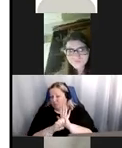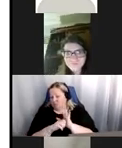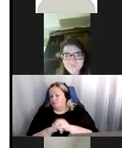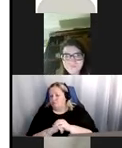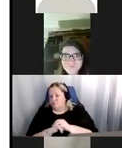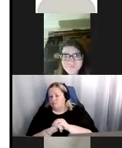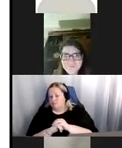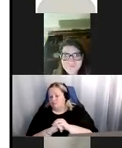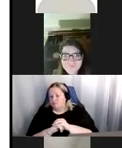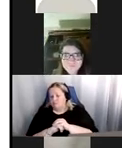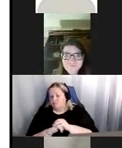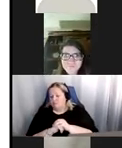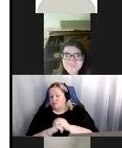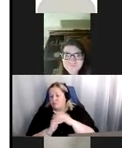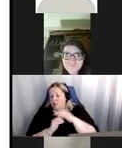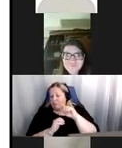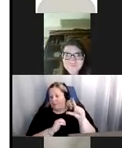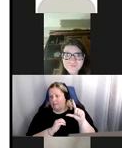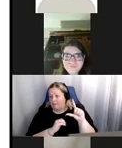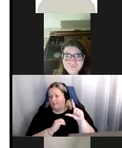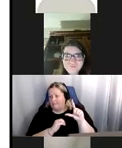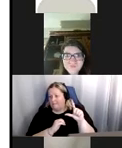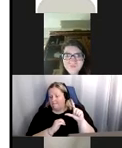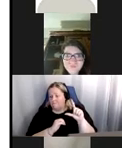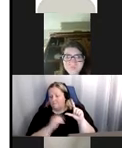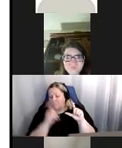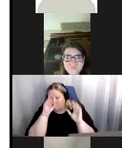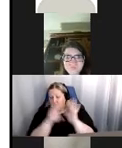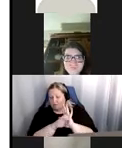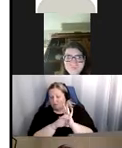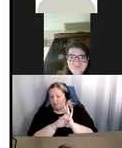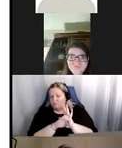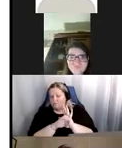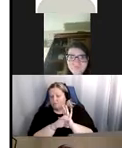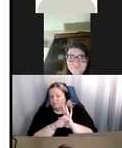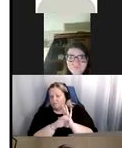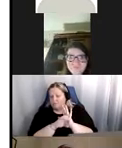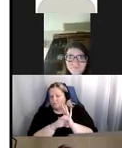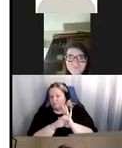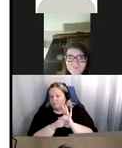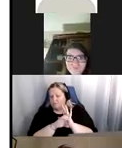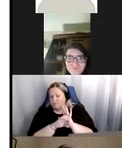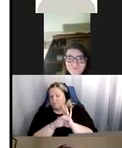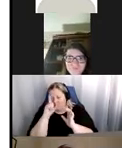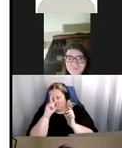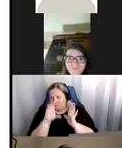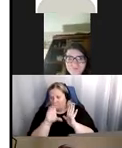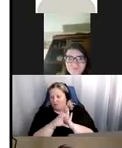On the upper left-hand picture of the slide is a photo of